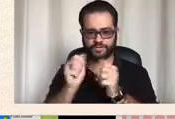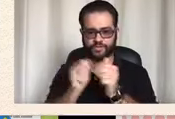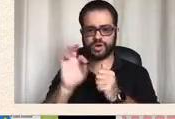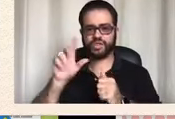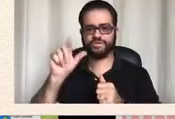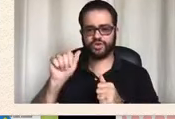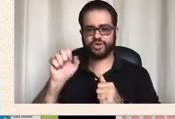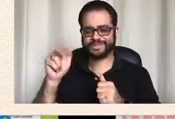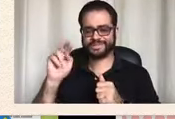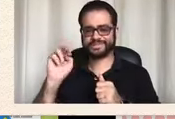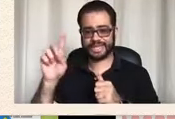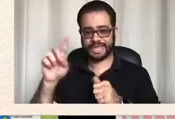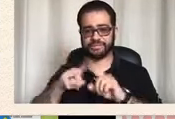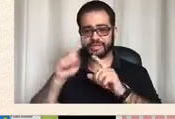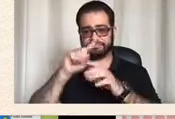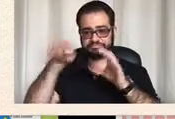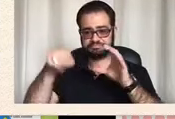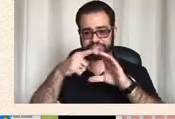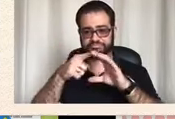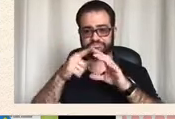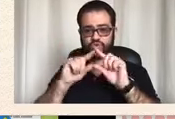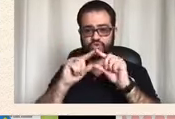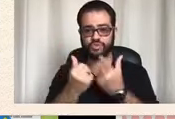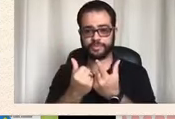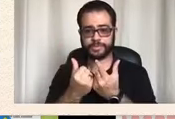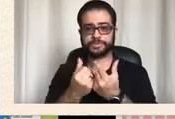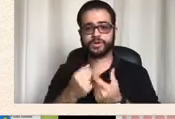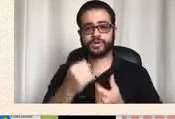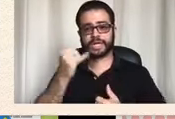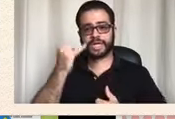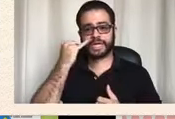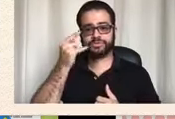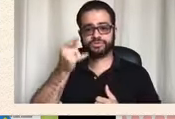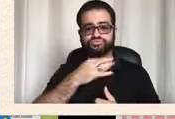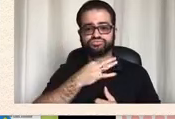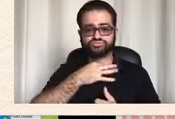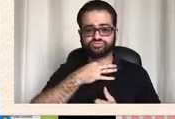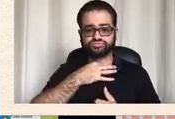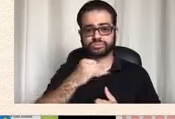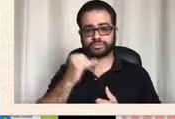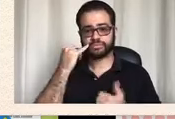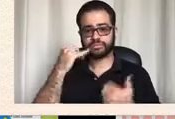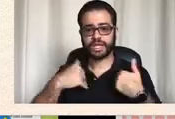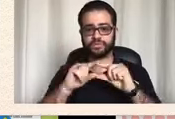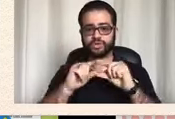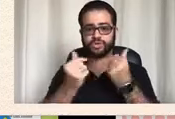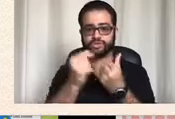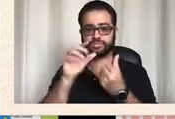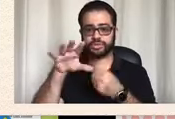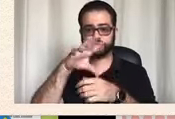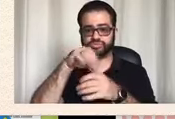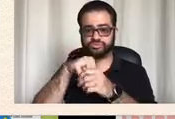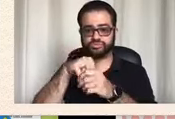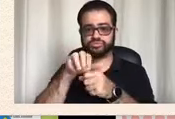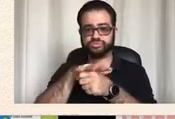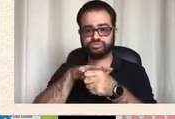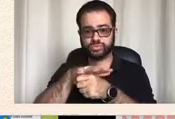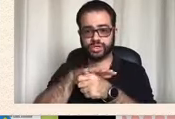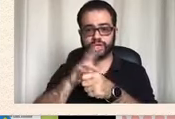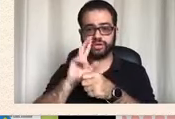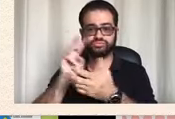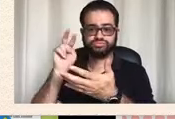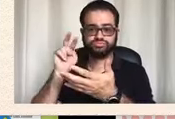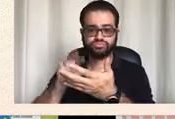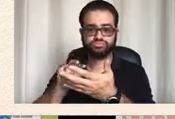So if you are wondering if there's a group in your area, just look at this map and see what might be close to